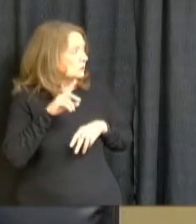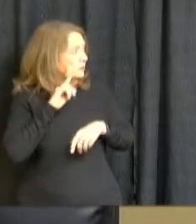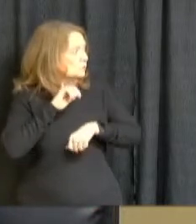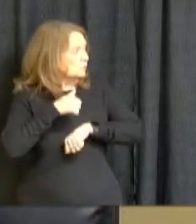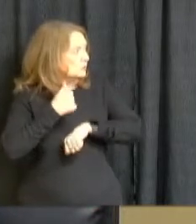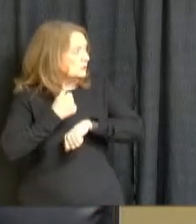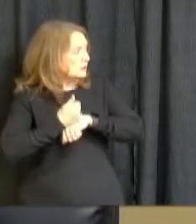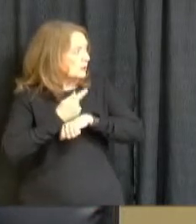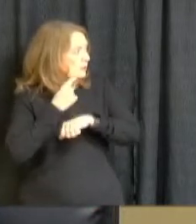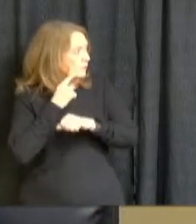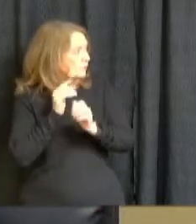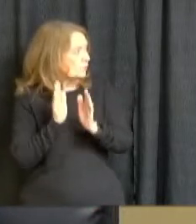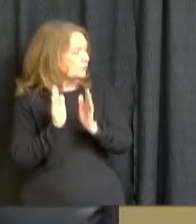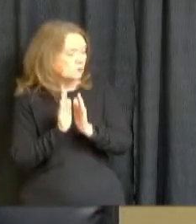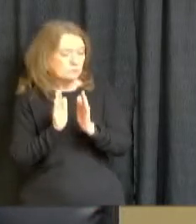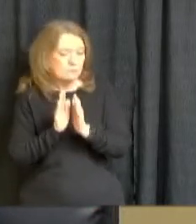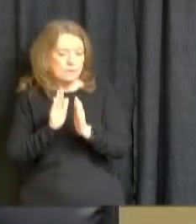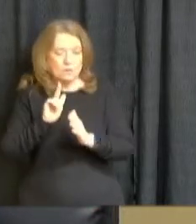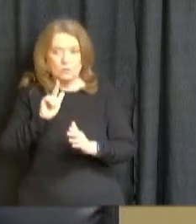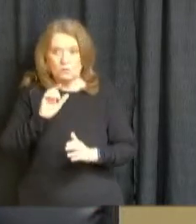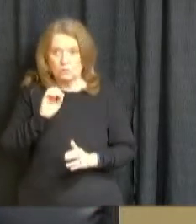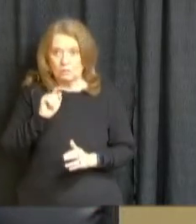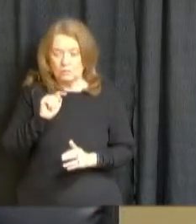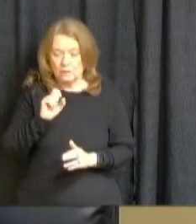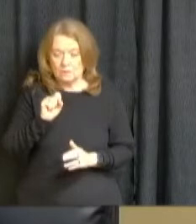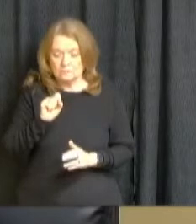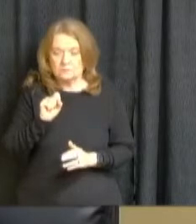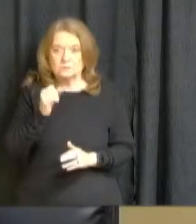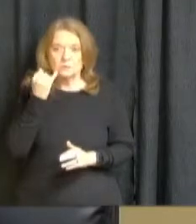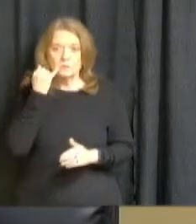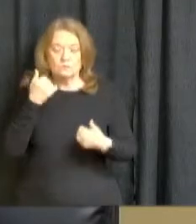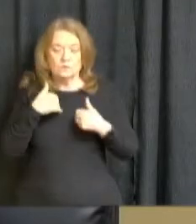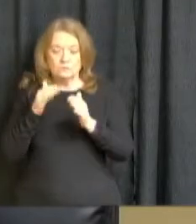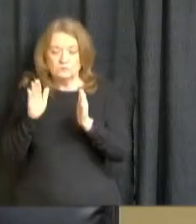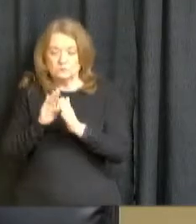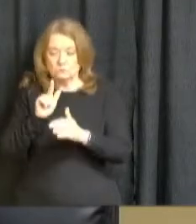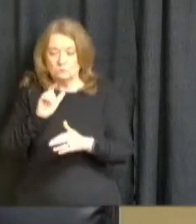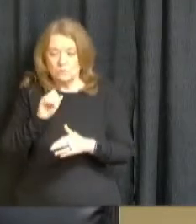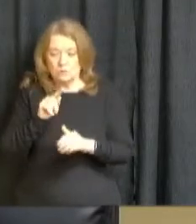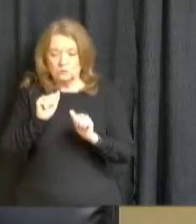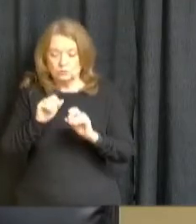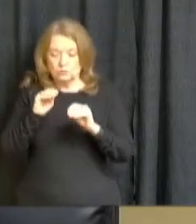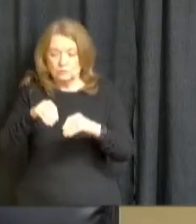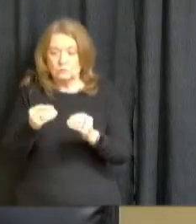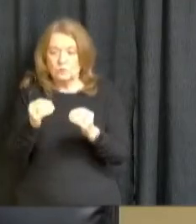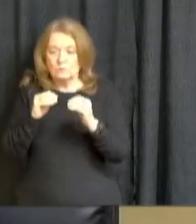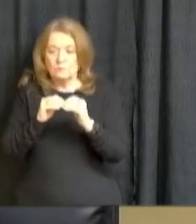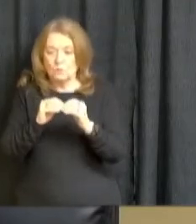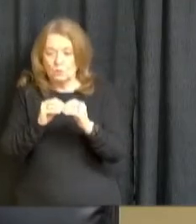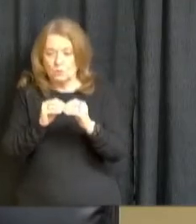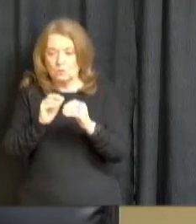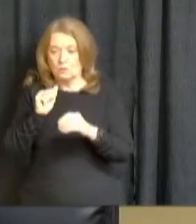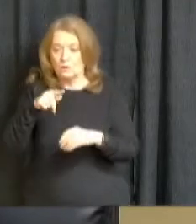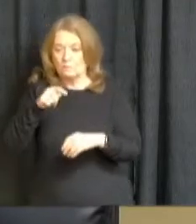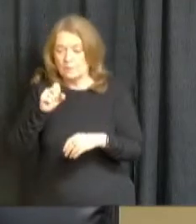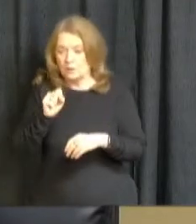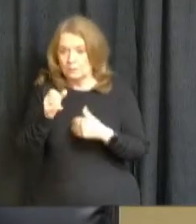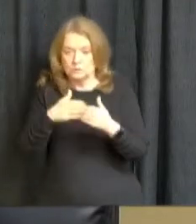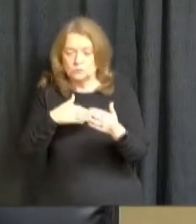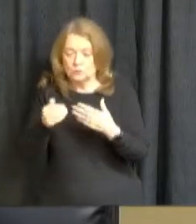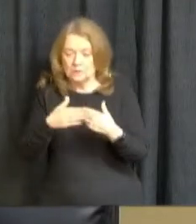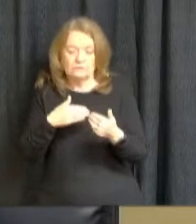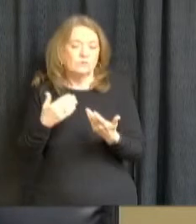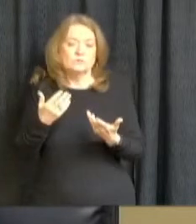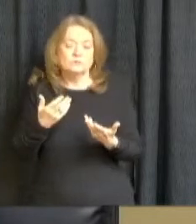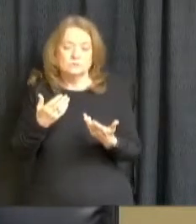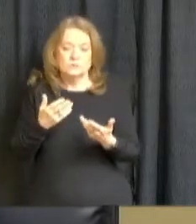for smaller lots. So if you have smaller lots, you can put more apartments or whatever it is you're